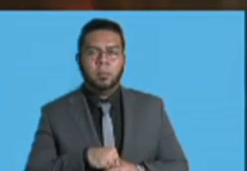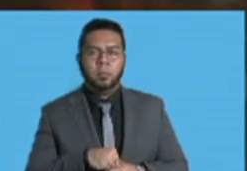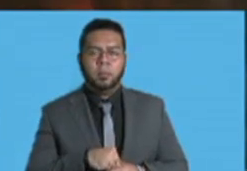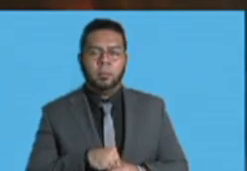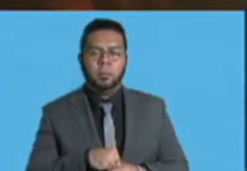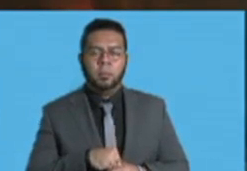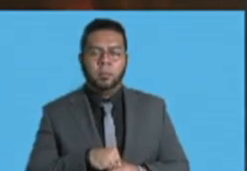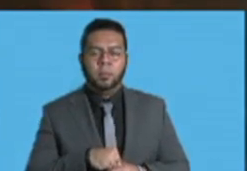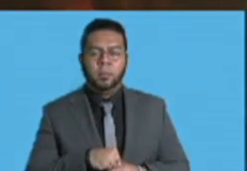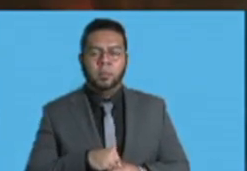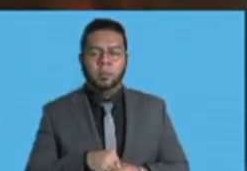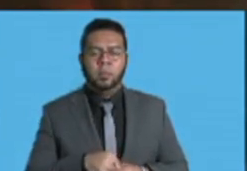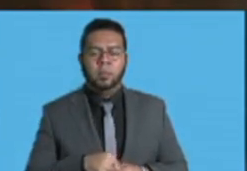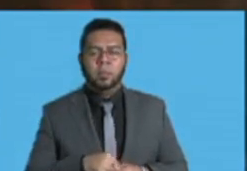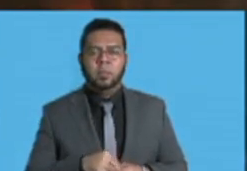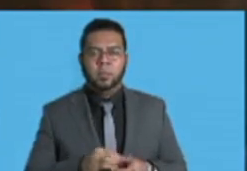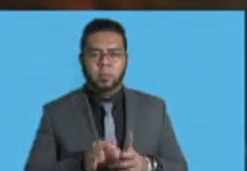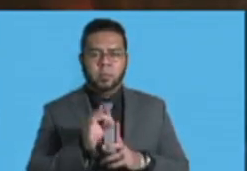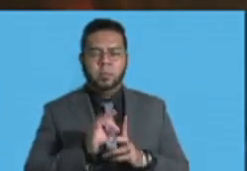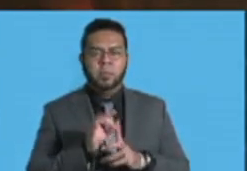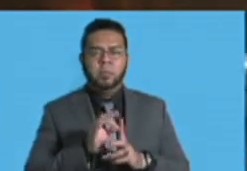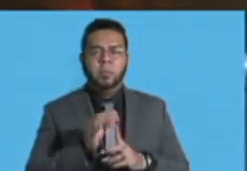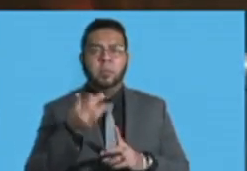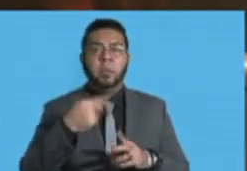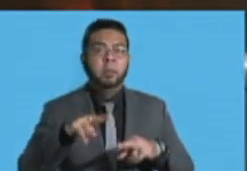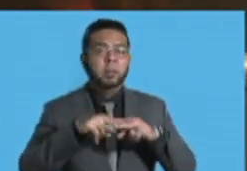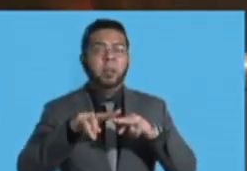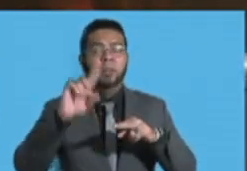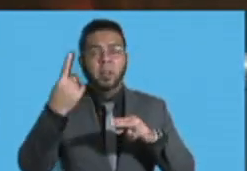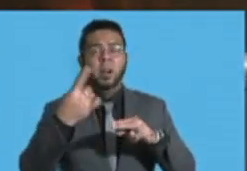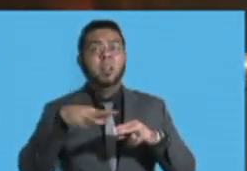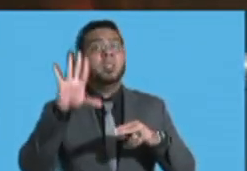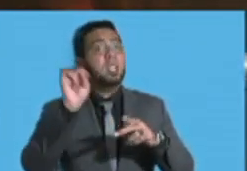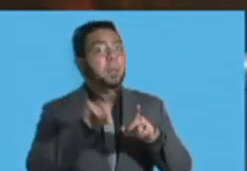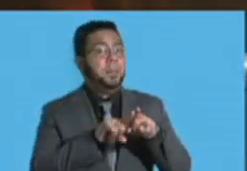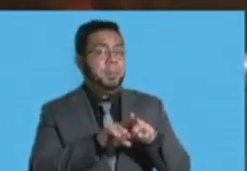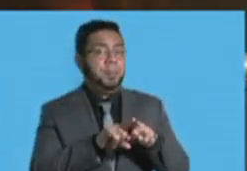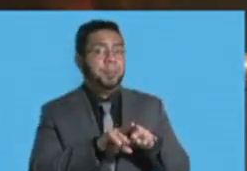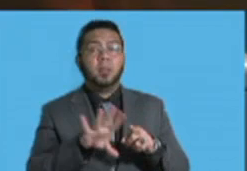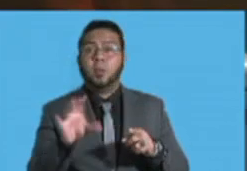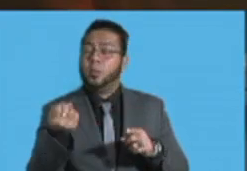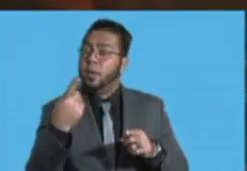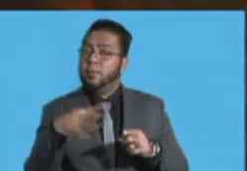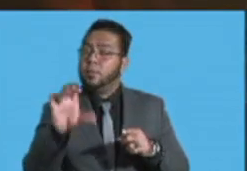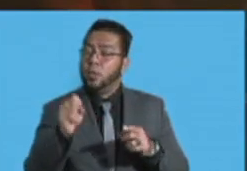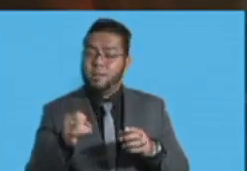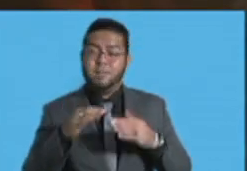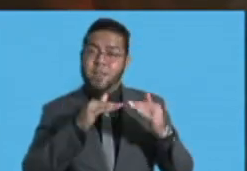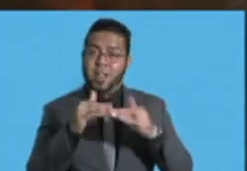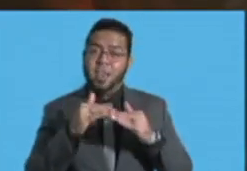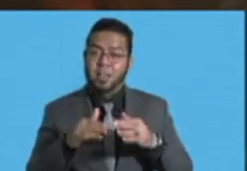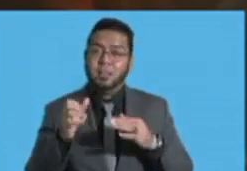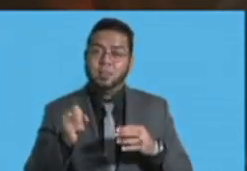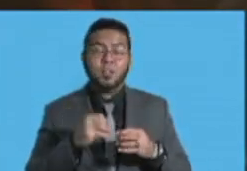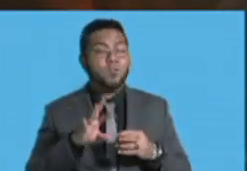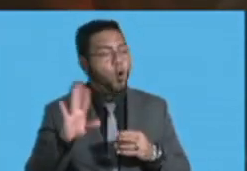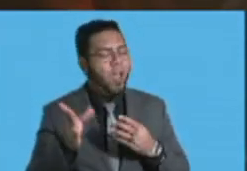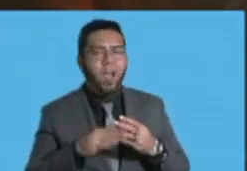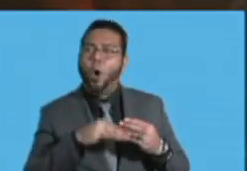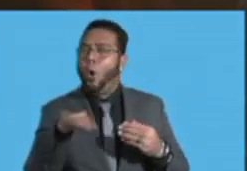already privileged members in our society. The Fiji First philosophy stands to a fair chance for every